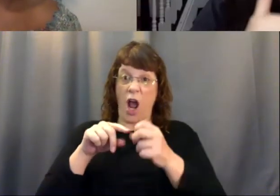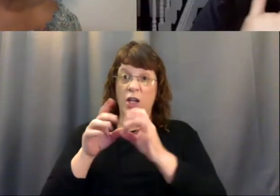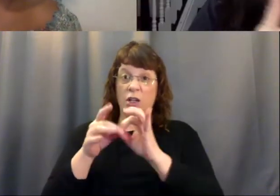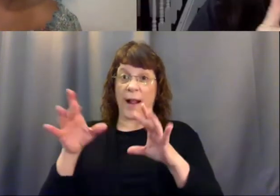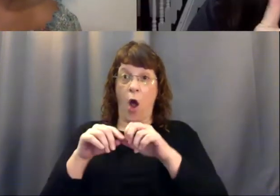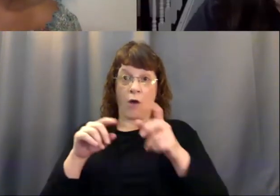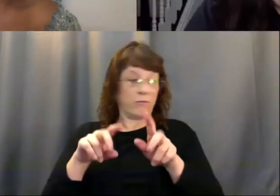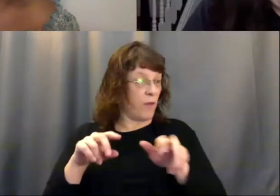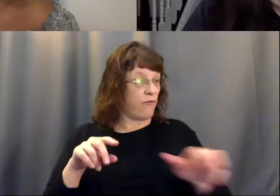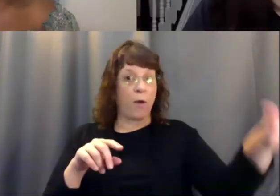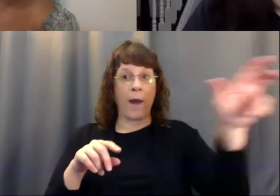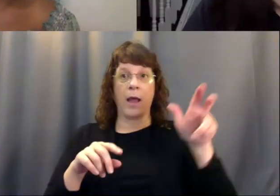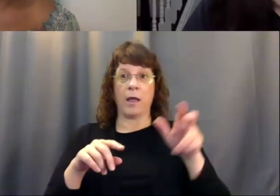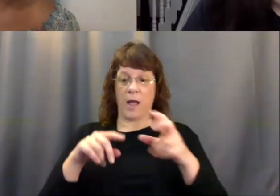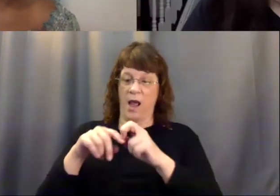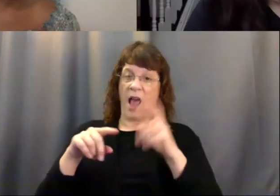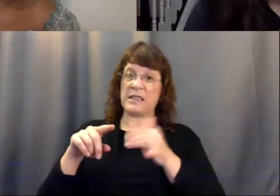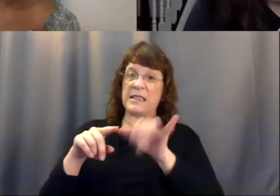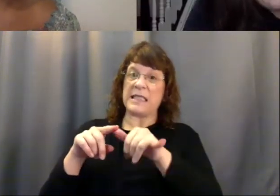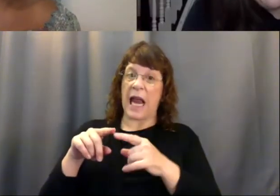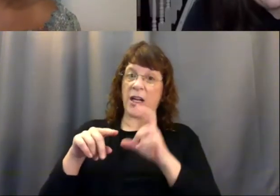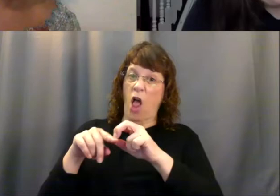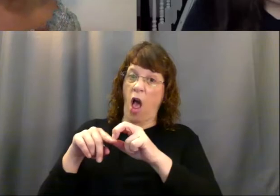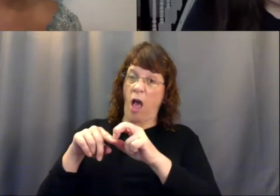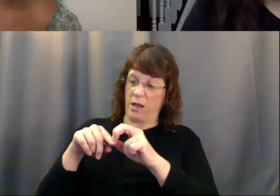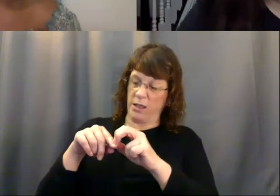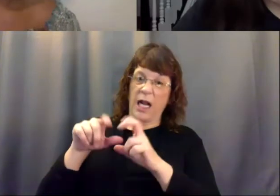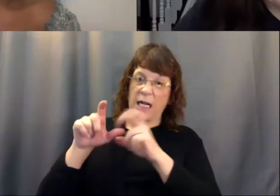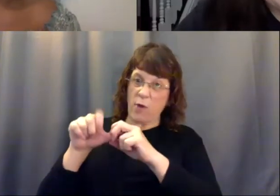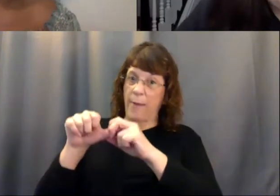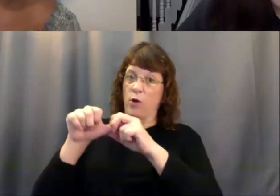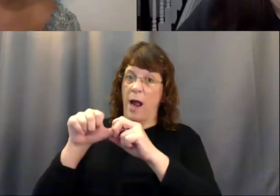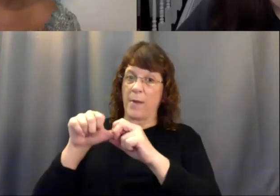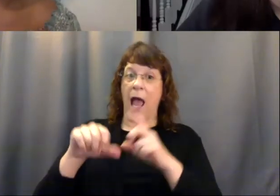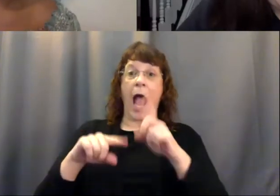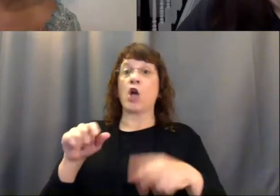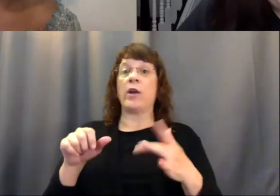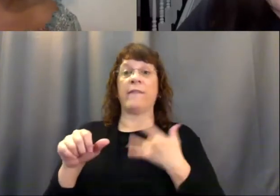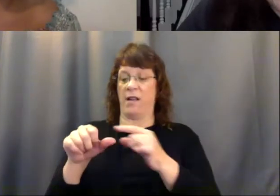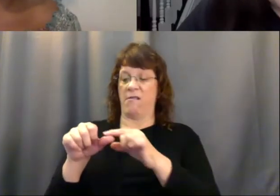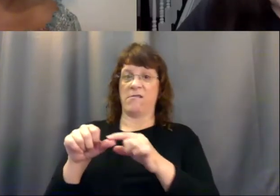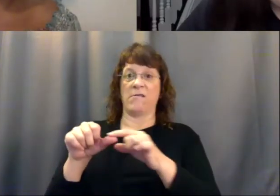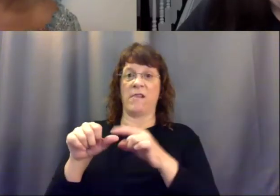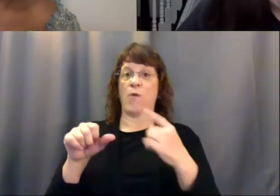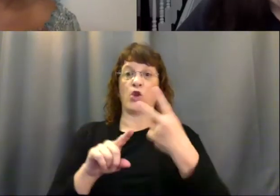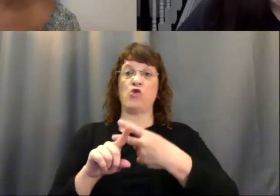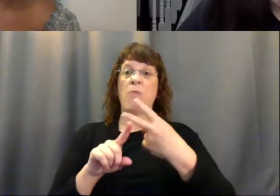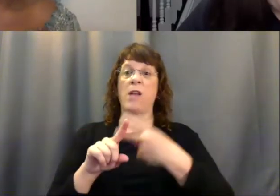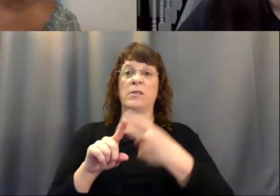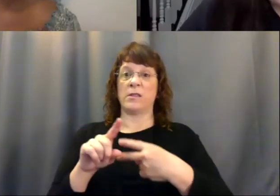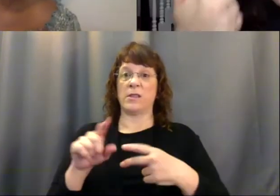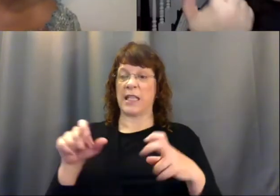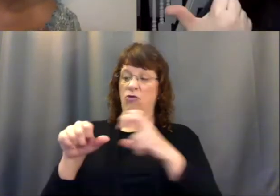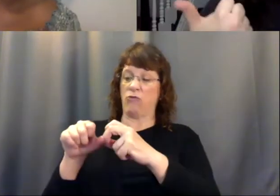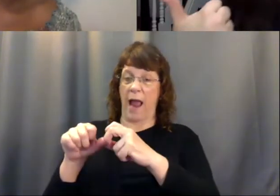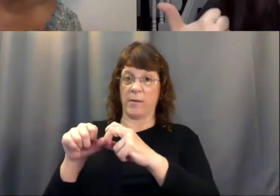was stuck on my thumb. And so it like grabbed on here. I couldn't feel the tip of my thumb for 2 months. It was